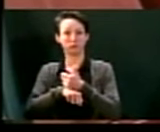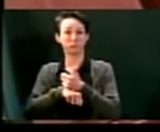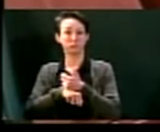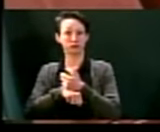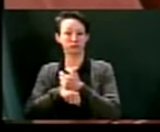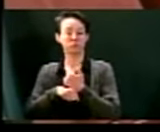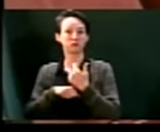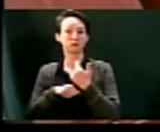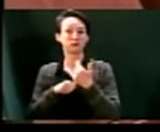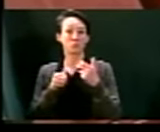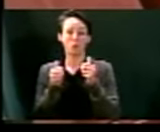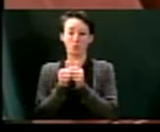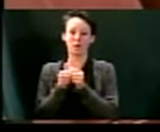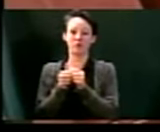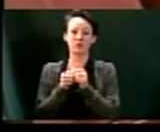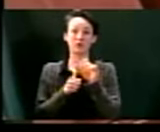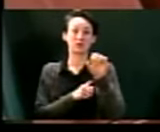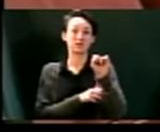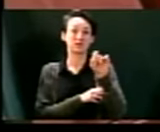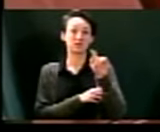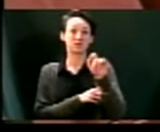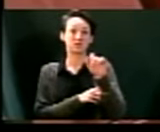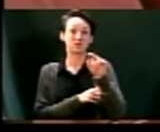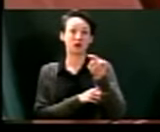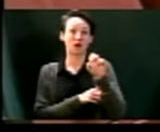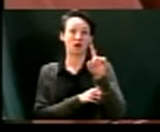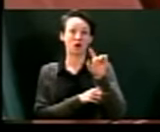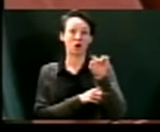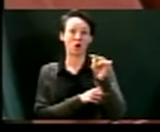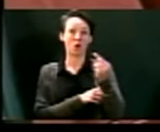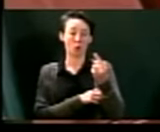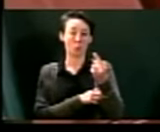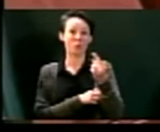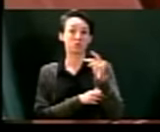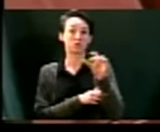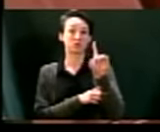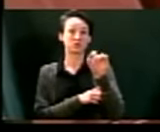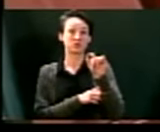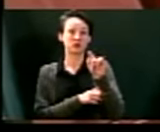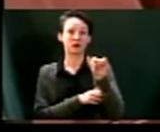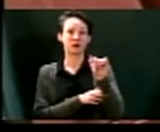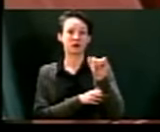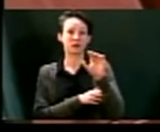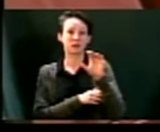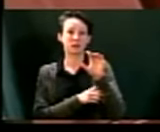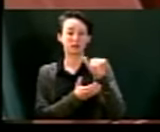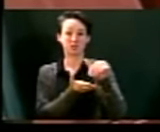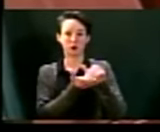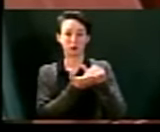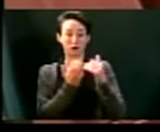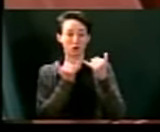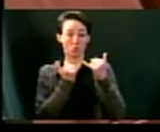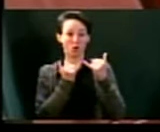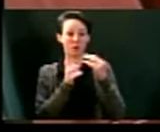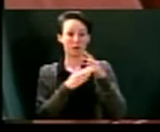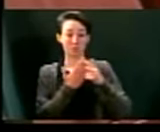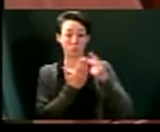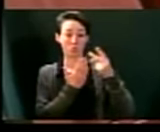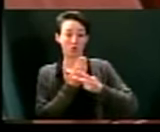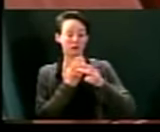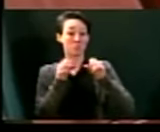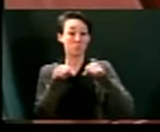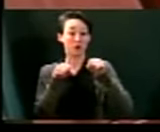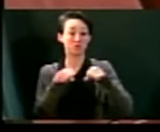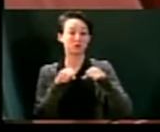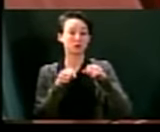with standalone data center that is currently being programmed as fast as any humans could.